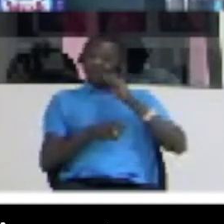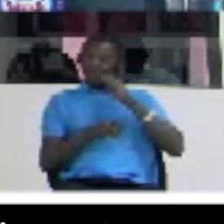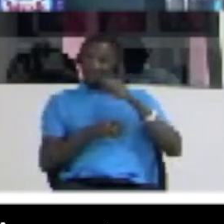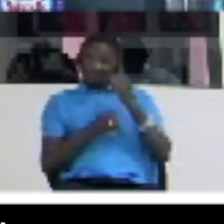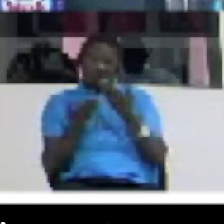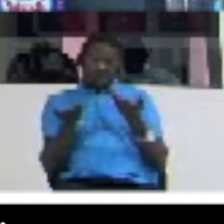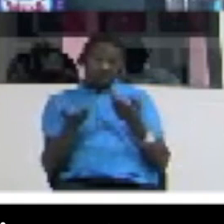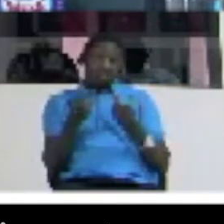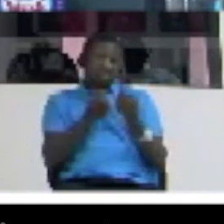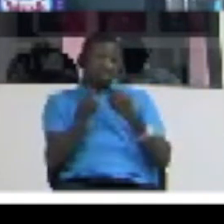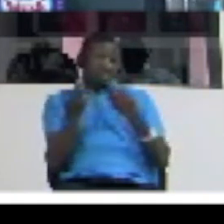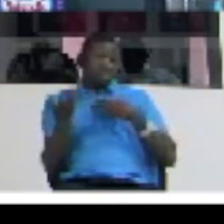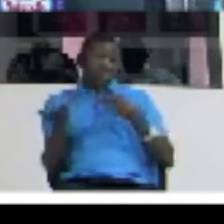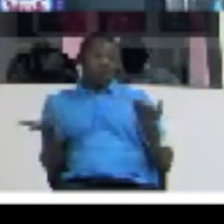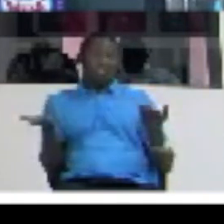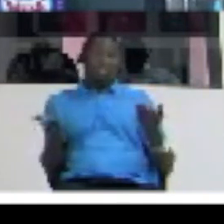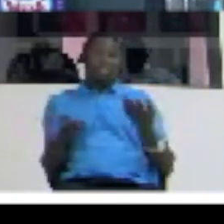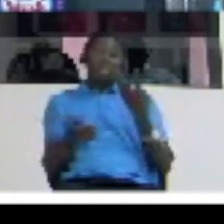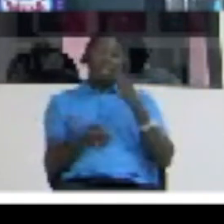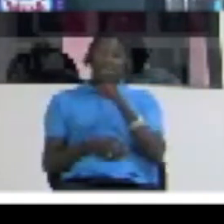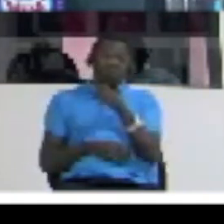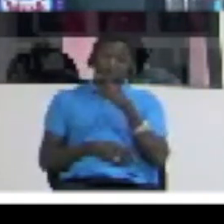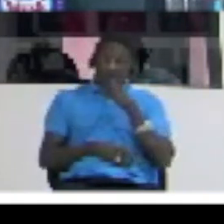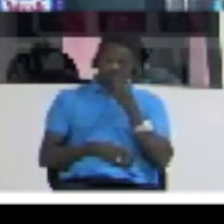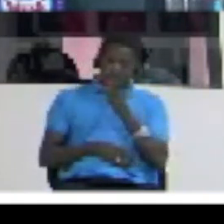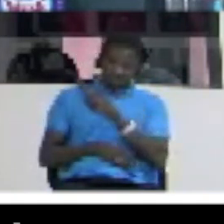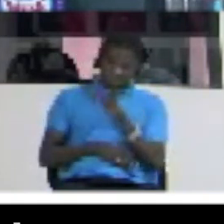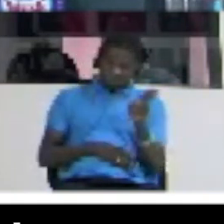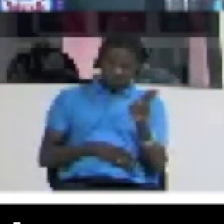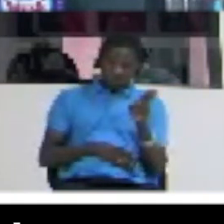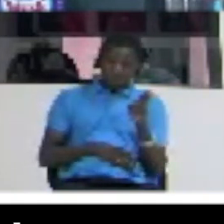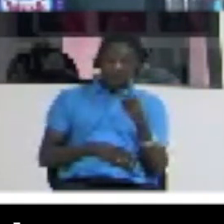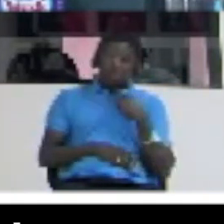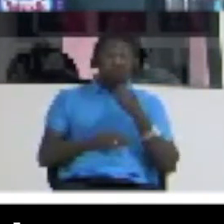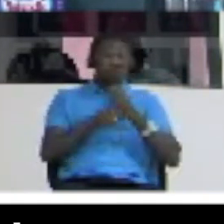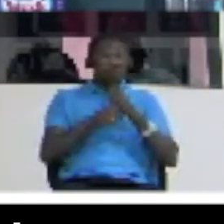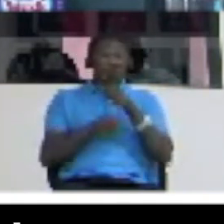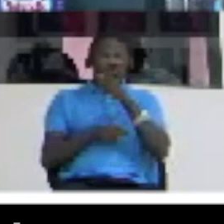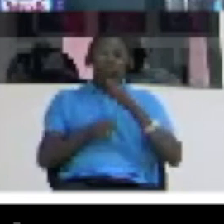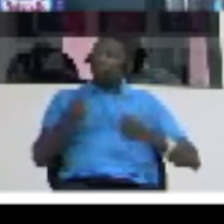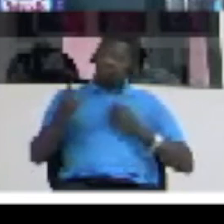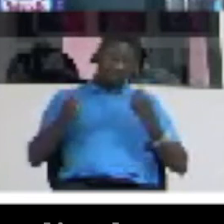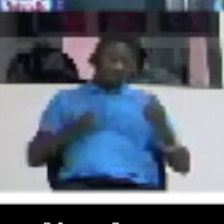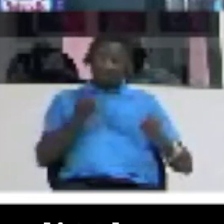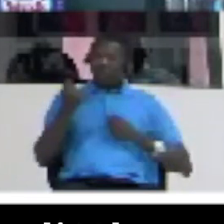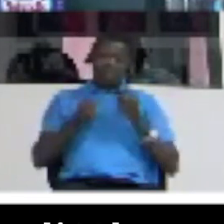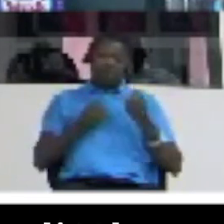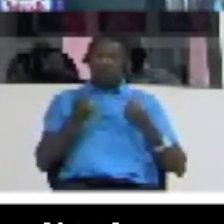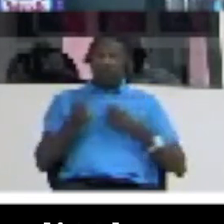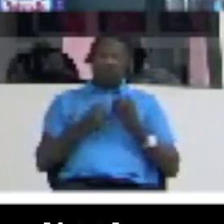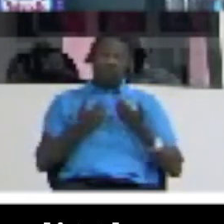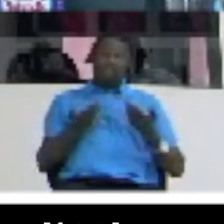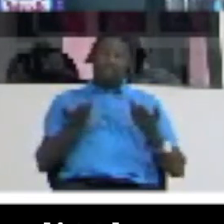in return. If you said no, he made sure you suffered, humiliated